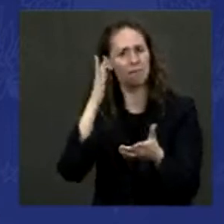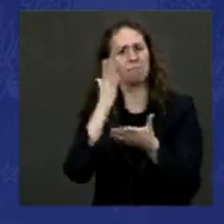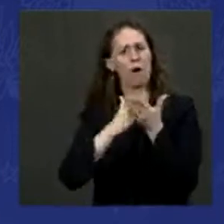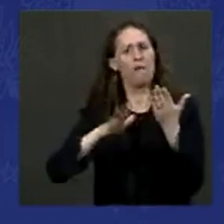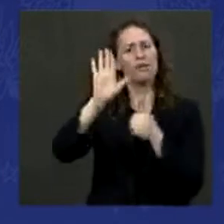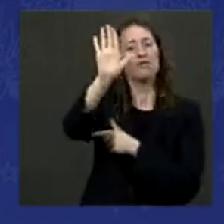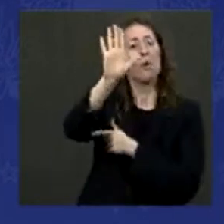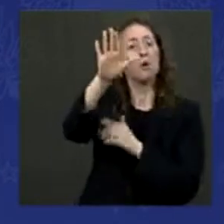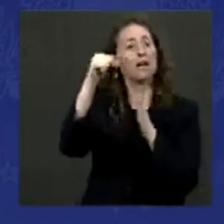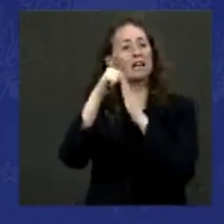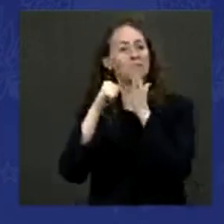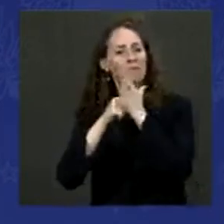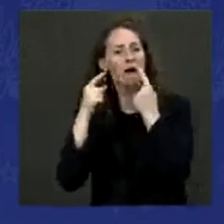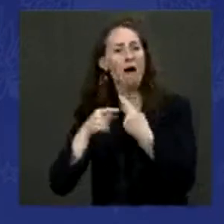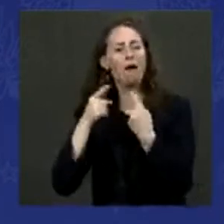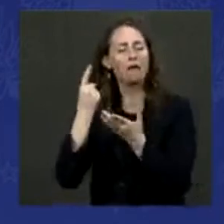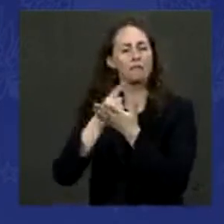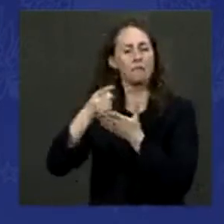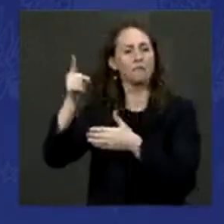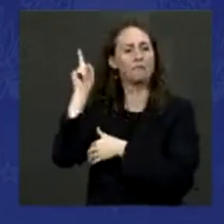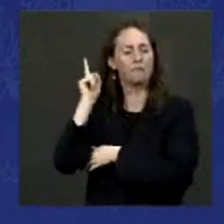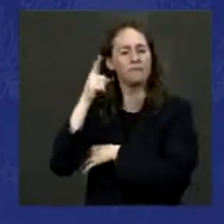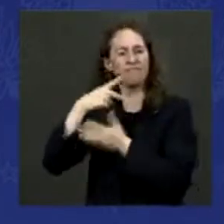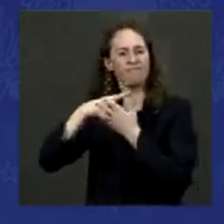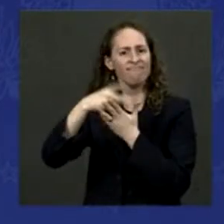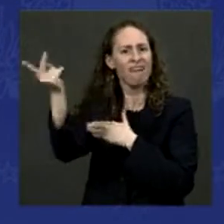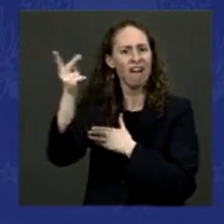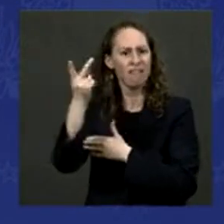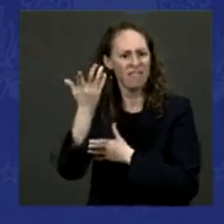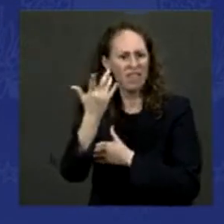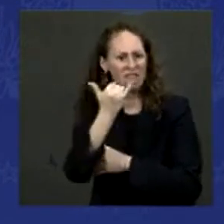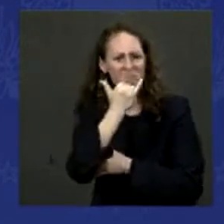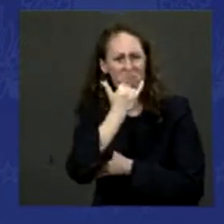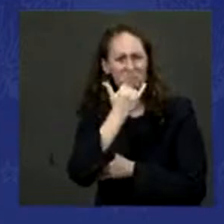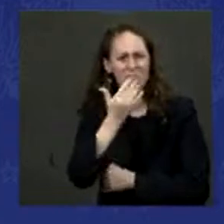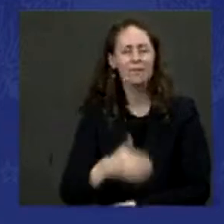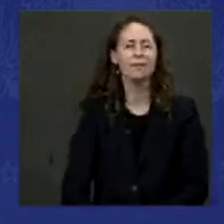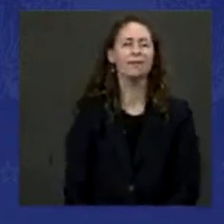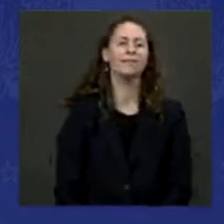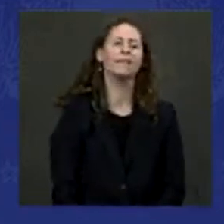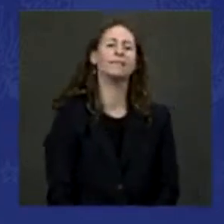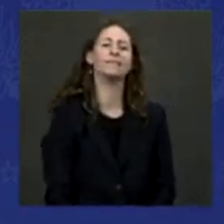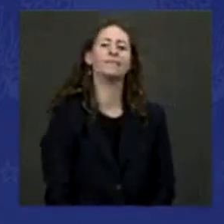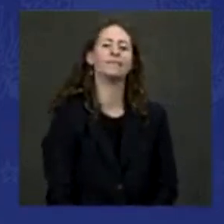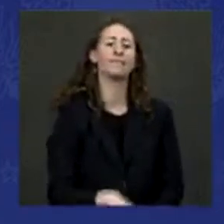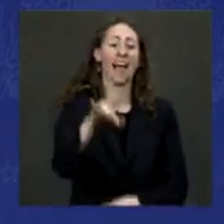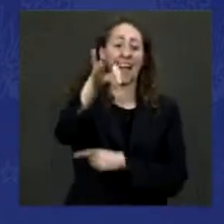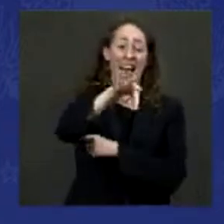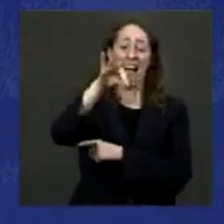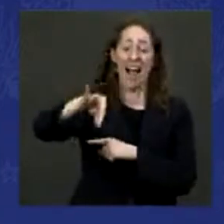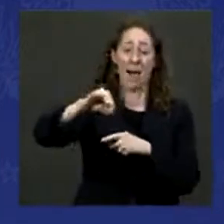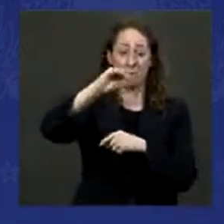week? Thank you. I've been able to close the deal on 99% of my party.